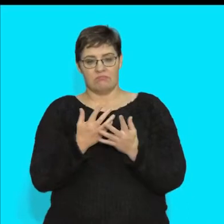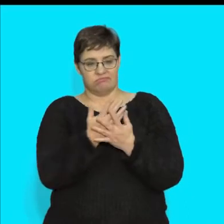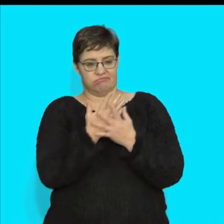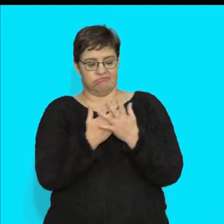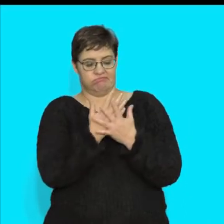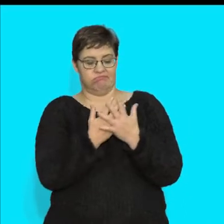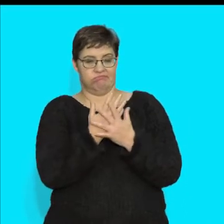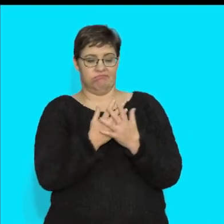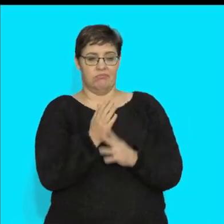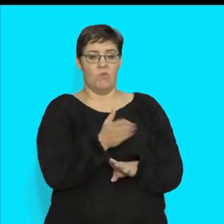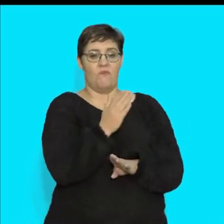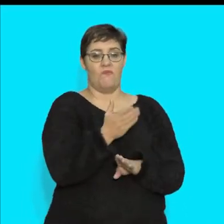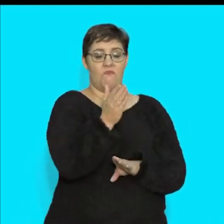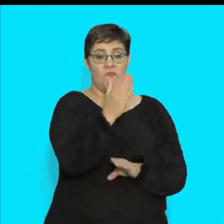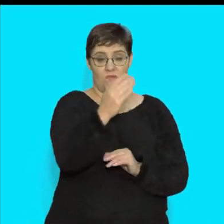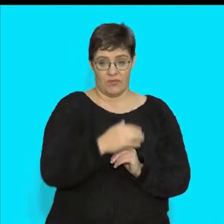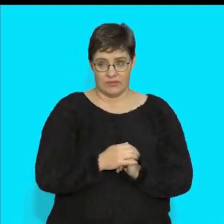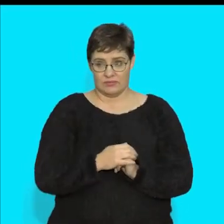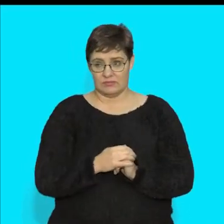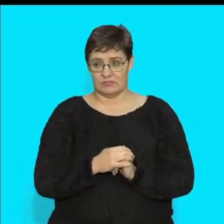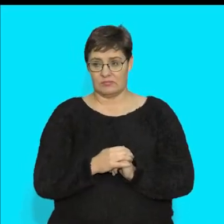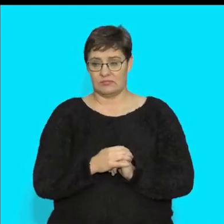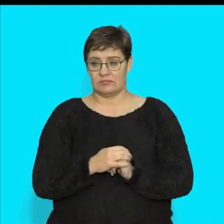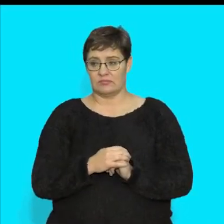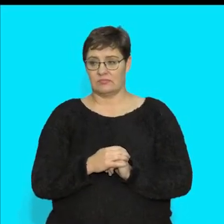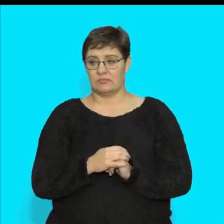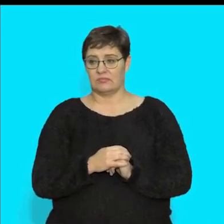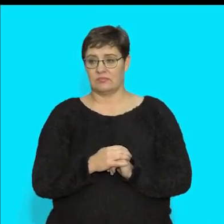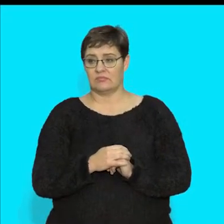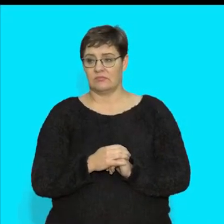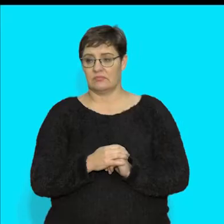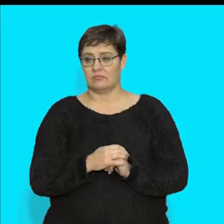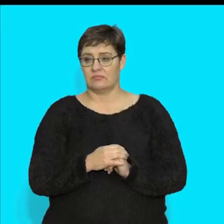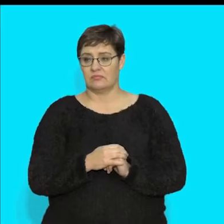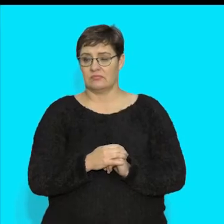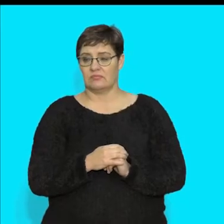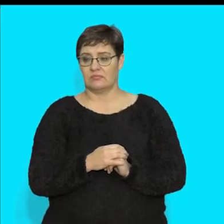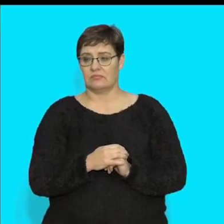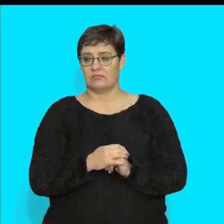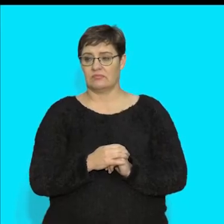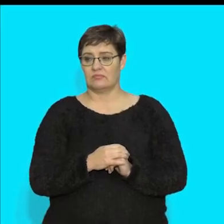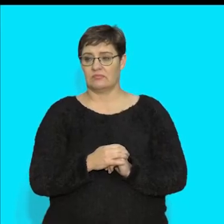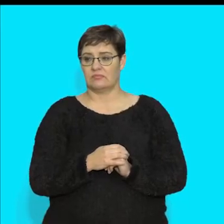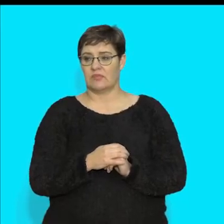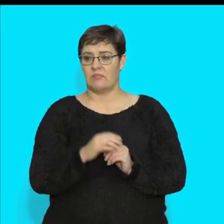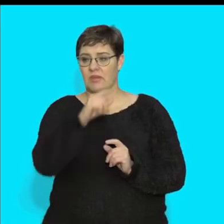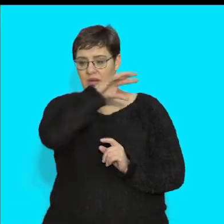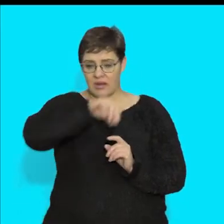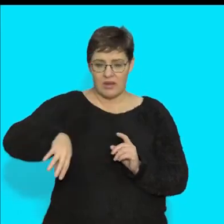filters out. Right, let me use a different color, it will be easier. The blood plasma filters